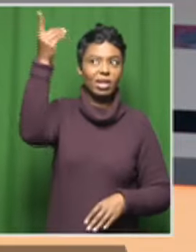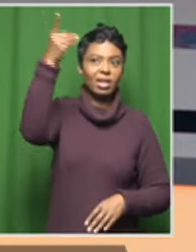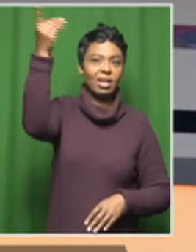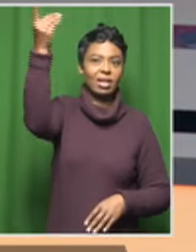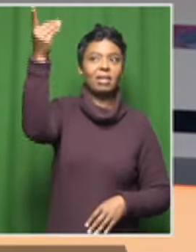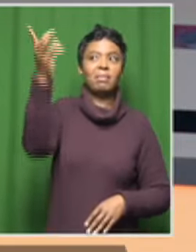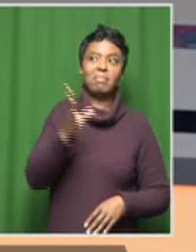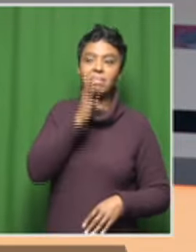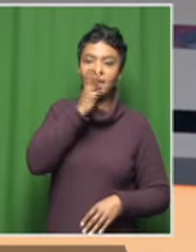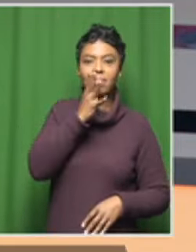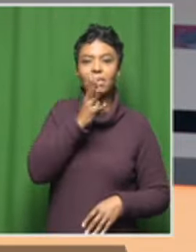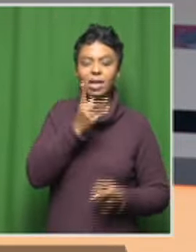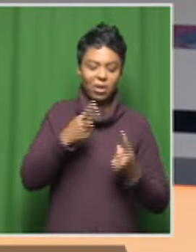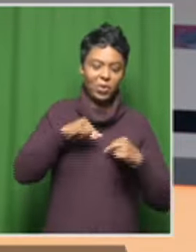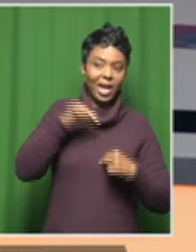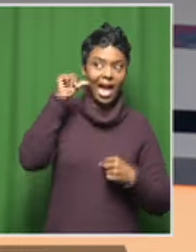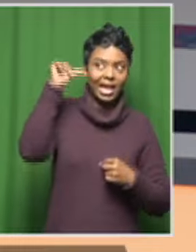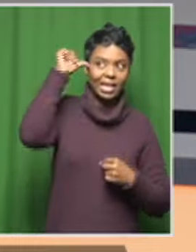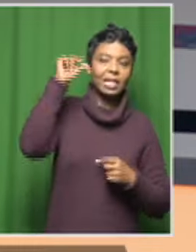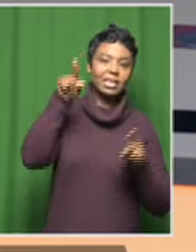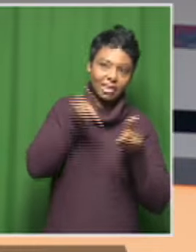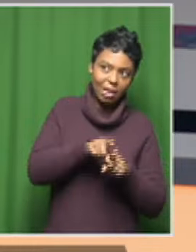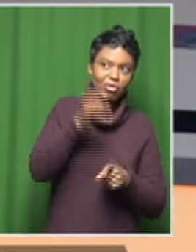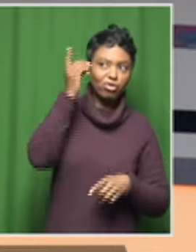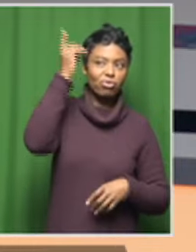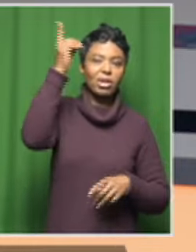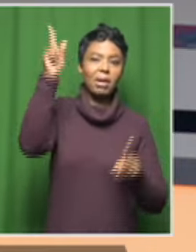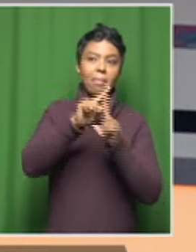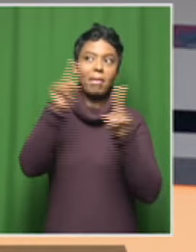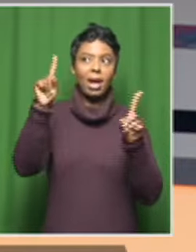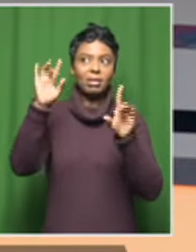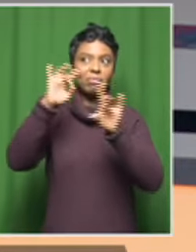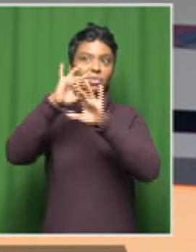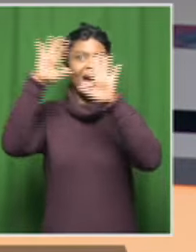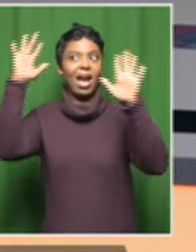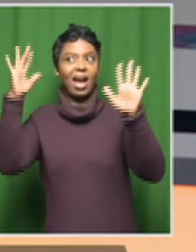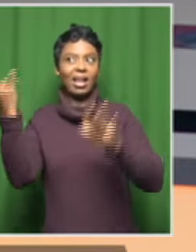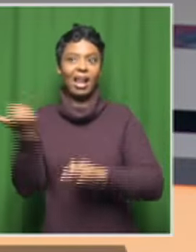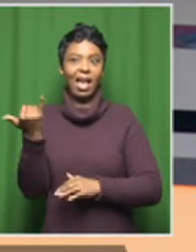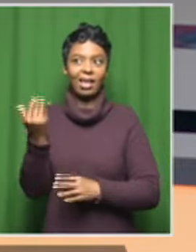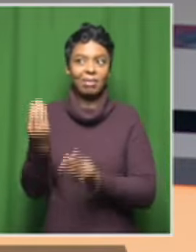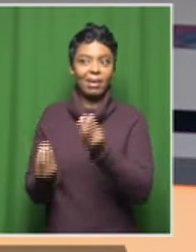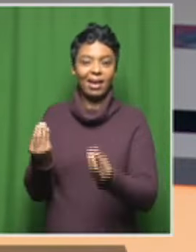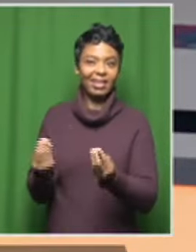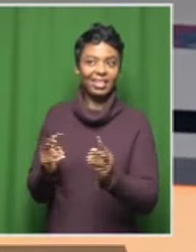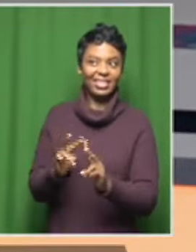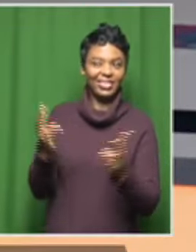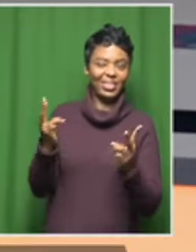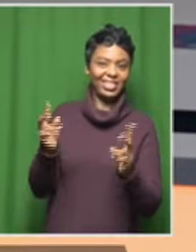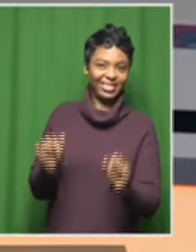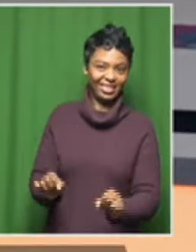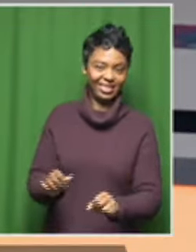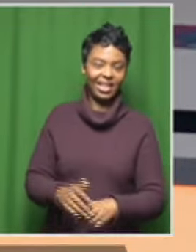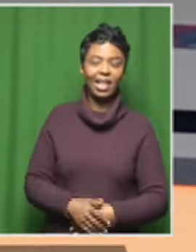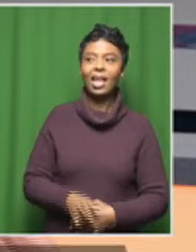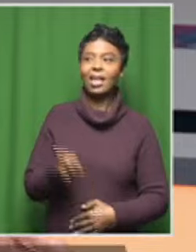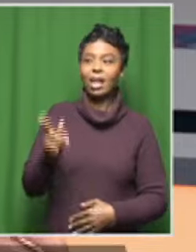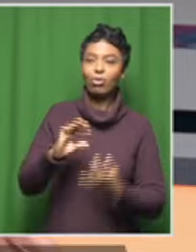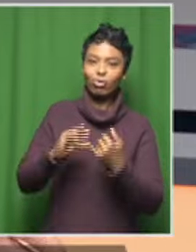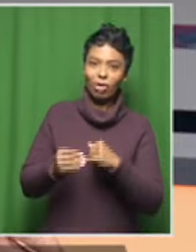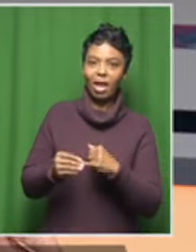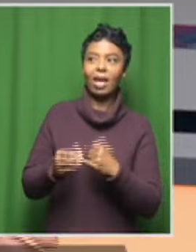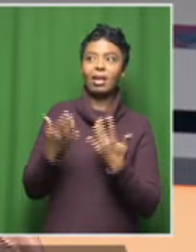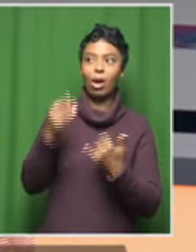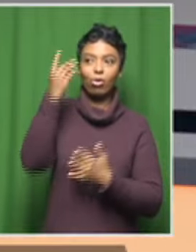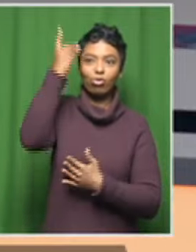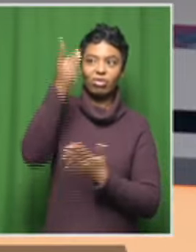well, but they don't seem to be as bright and wonderful as kids' dreams. And that's what you do. You try and make dreams come